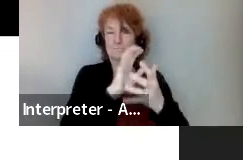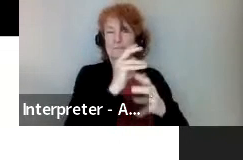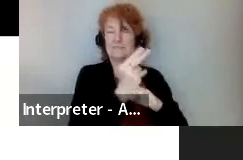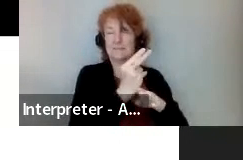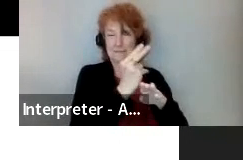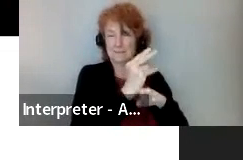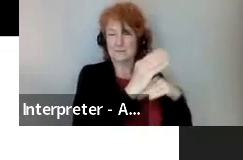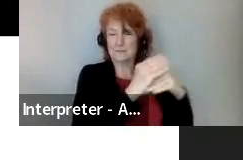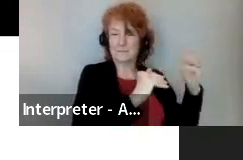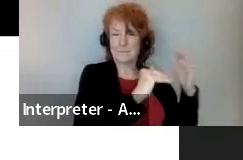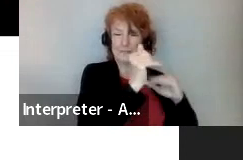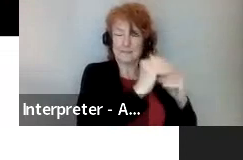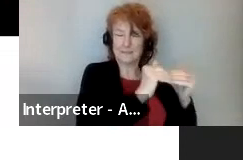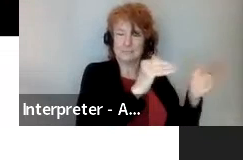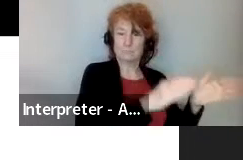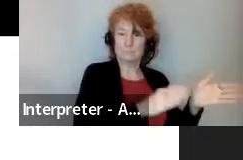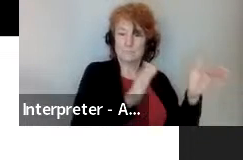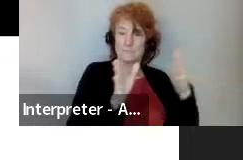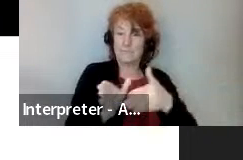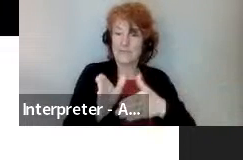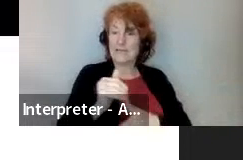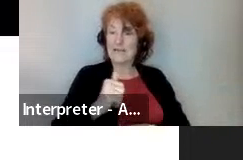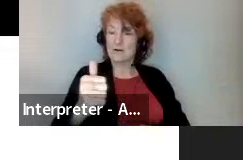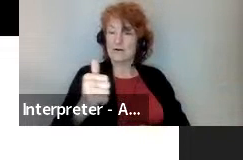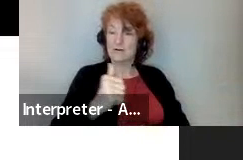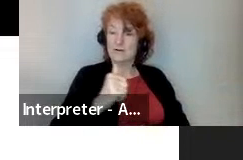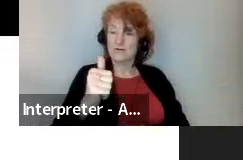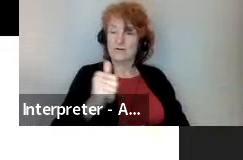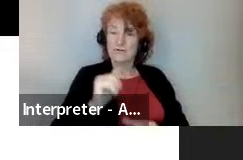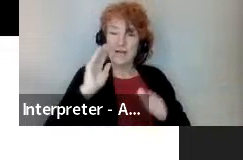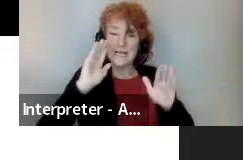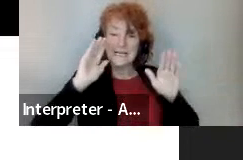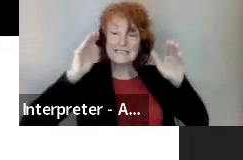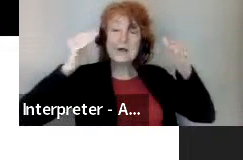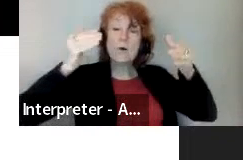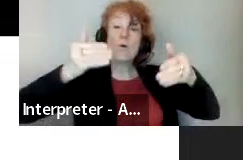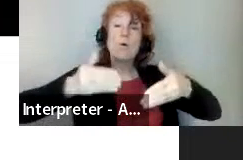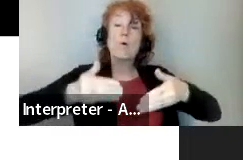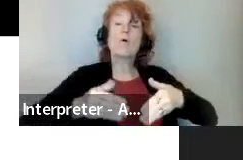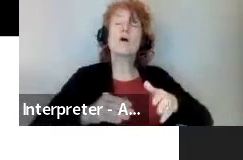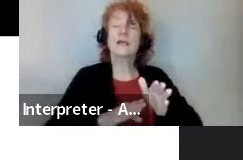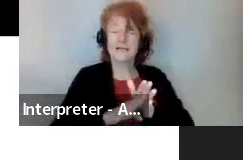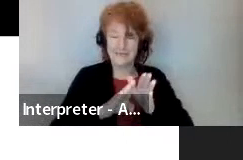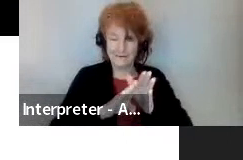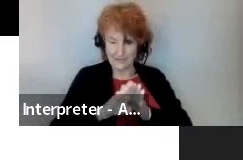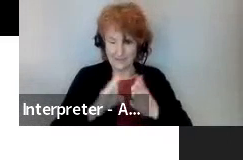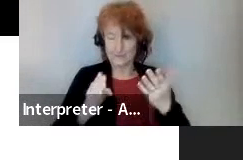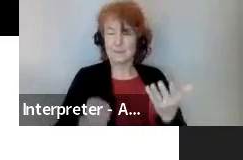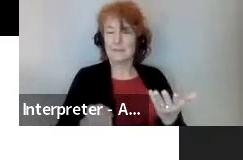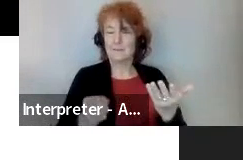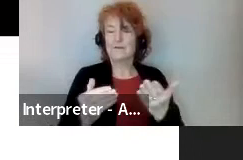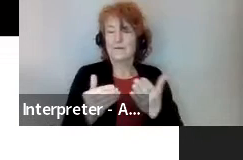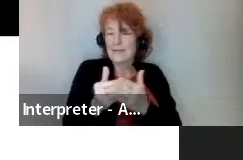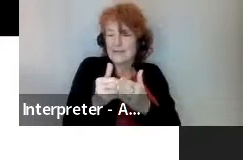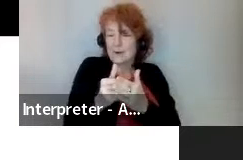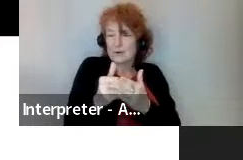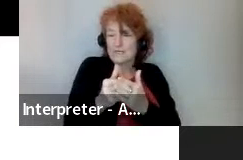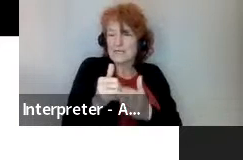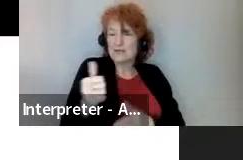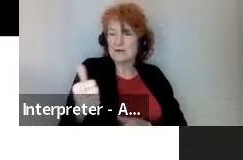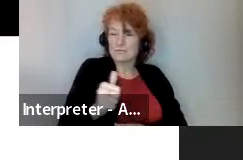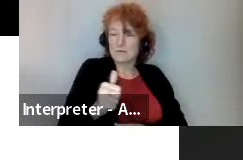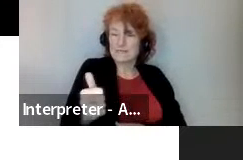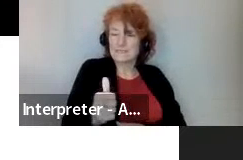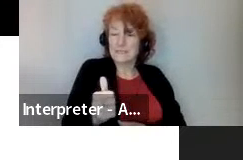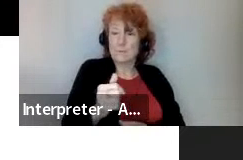transit-oriented development will enable 3 to 5 story apartment buildings on large sites that are near transit when they meet specific locational criteria,